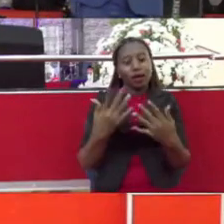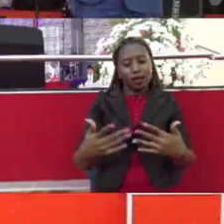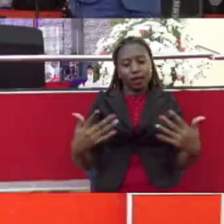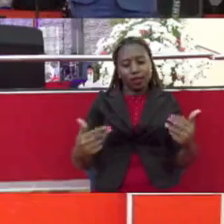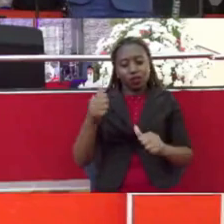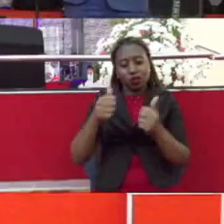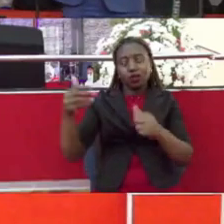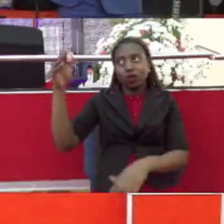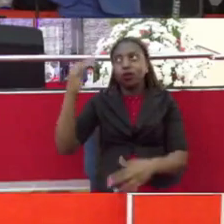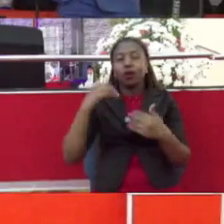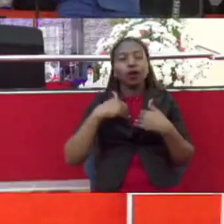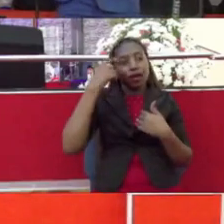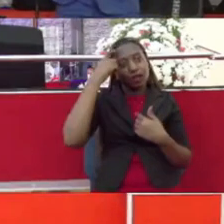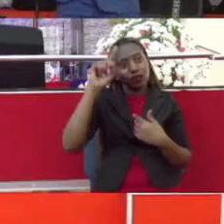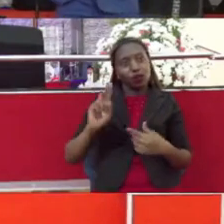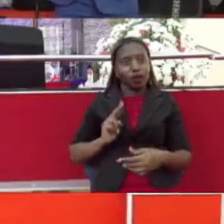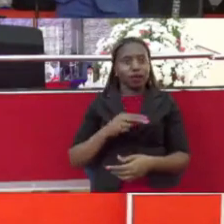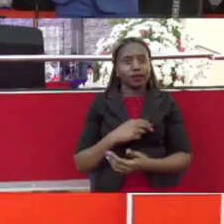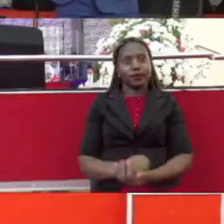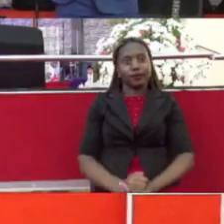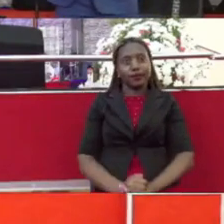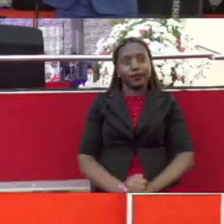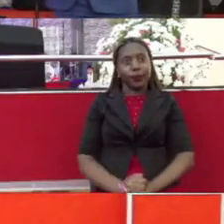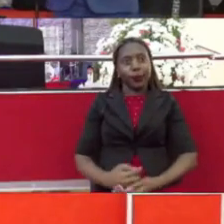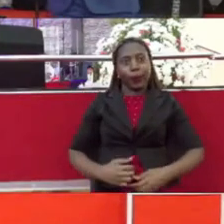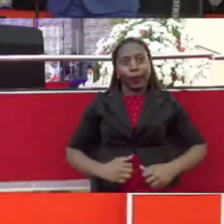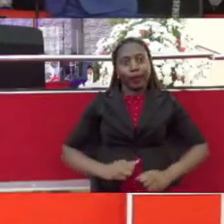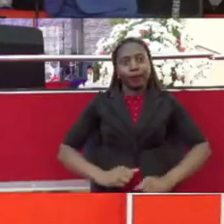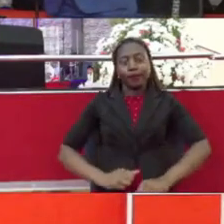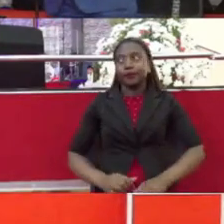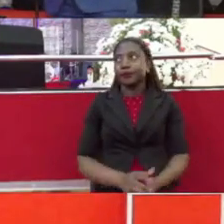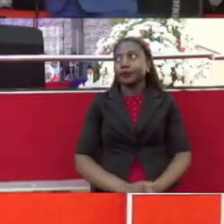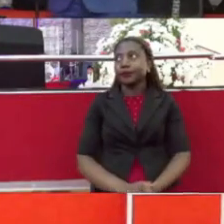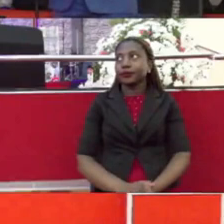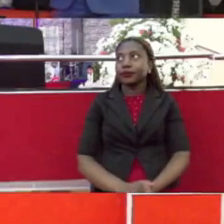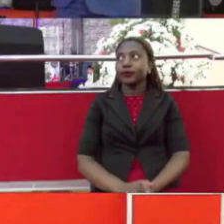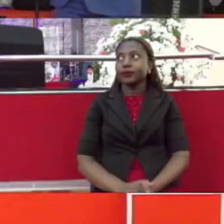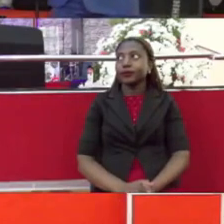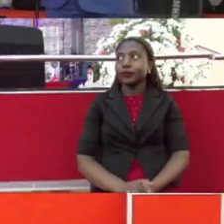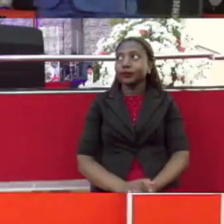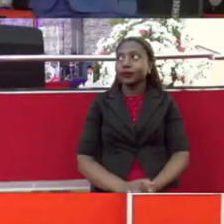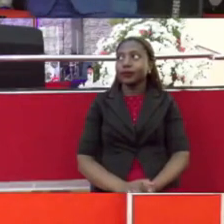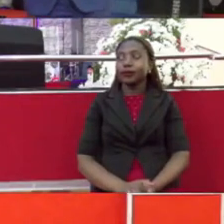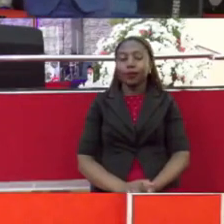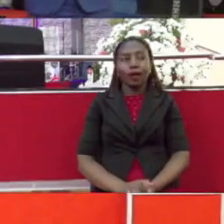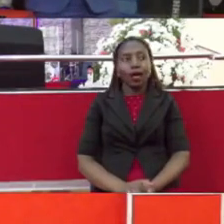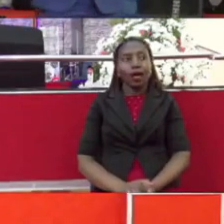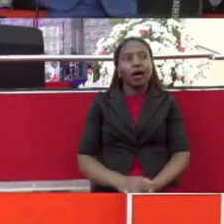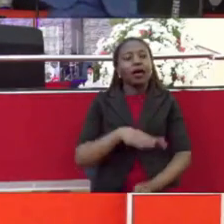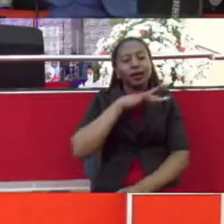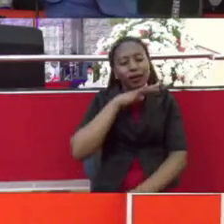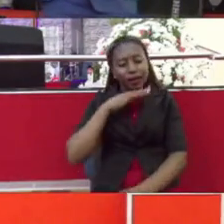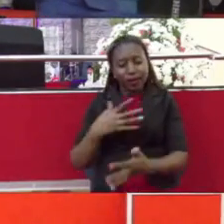ile masomo ambayo Mungu ako nayo kwetu sisi kwa kupitia ile. And the dirt or rubbish should be blown away. Na lazima